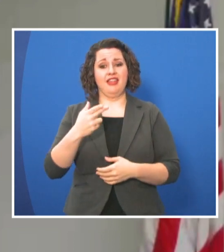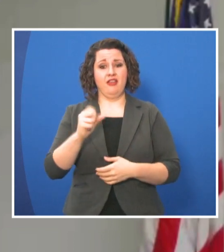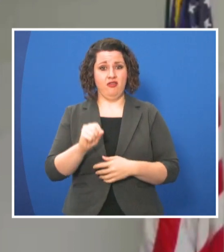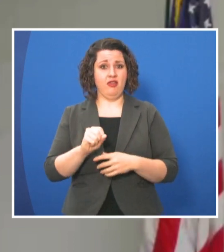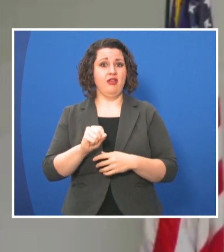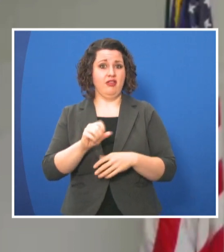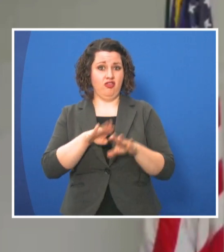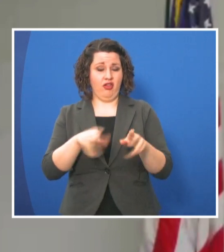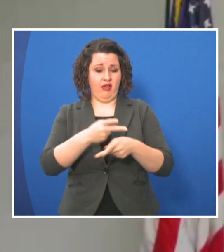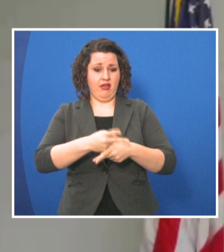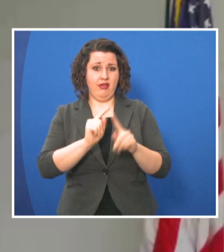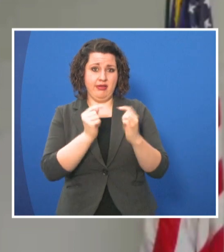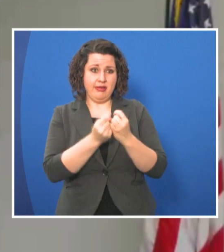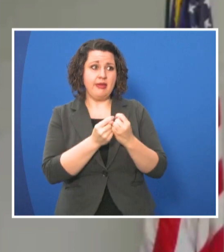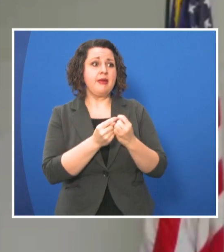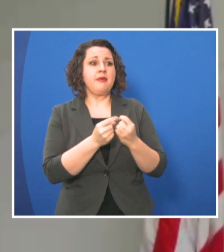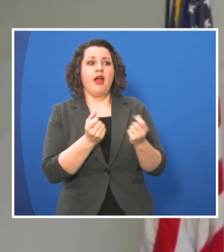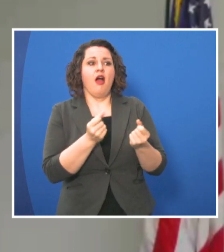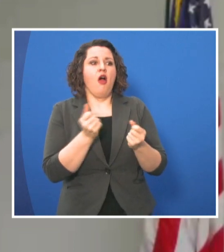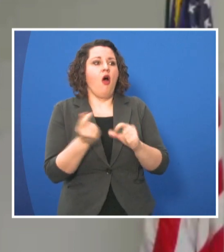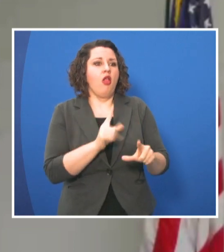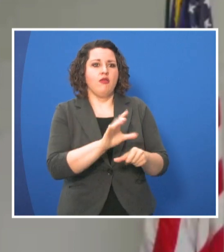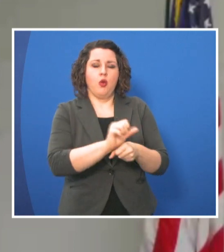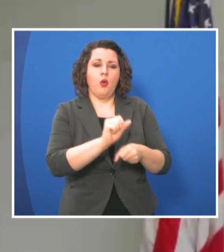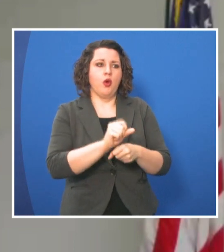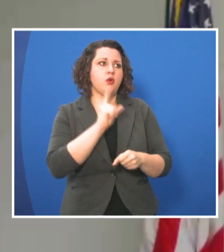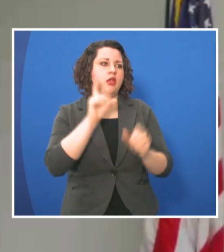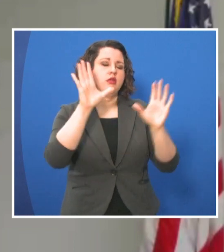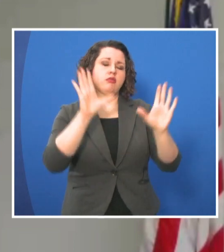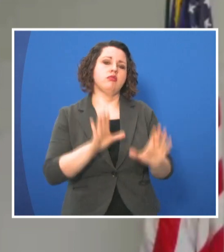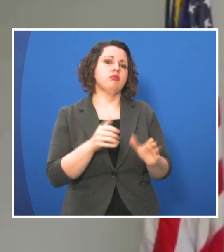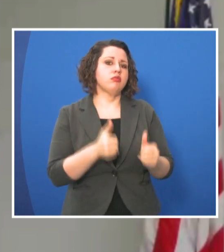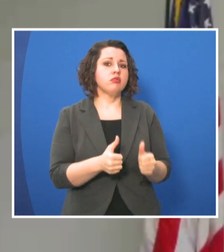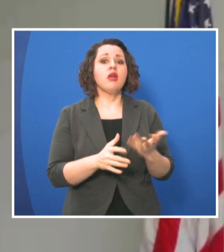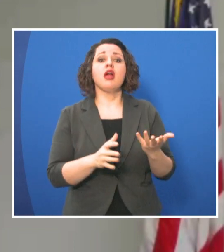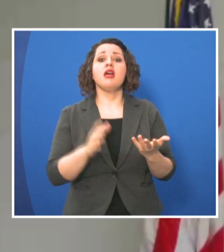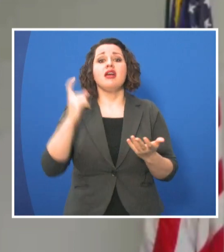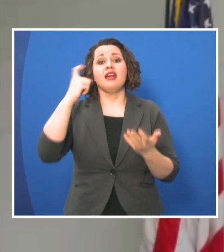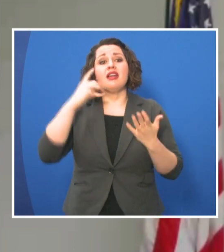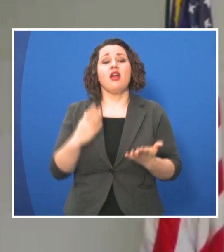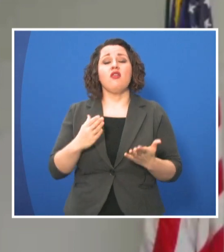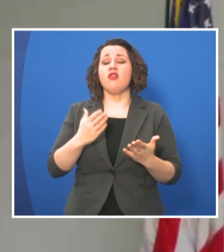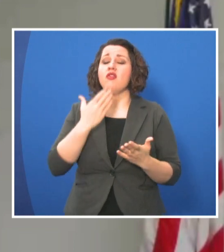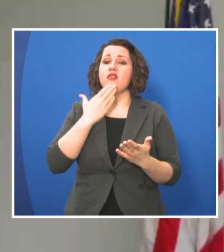to support families and providers alike is nothing short of tremendous. Governor Reynolds,